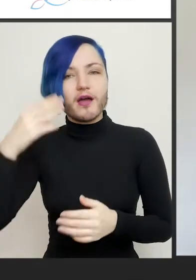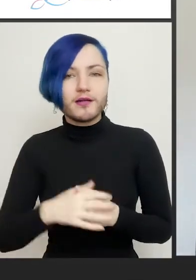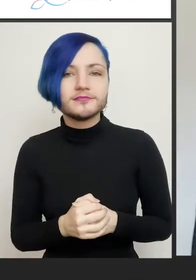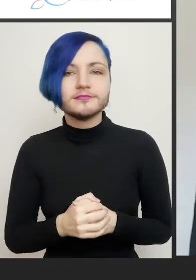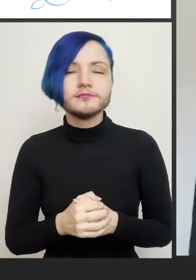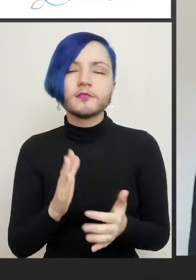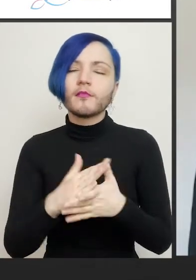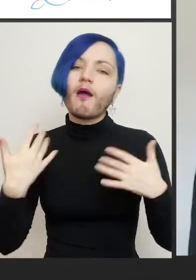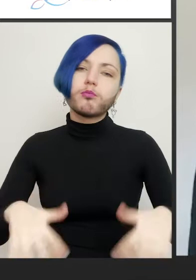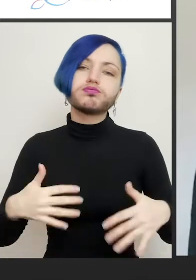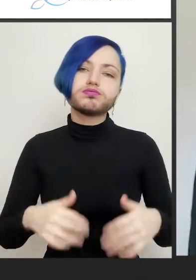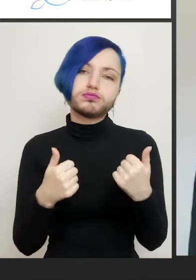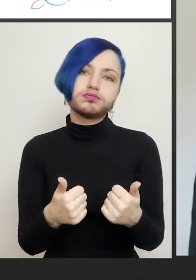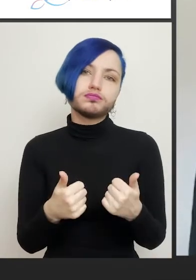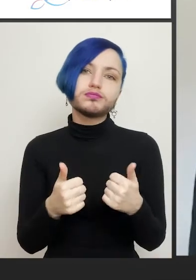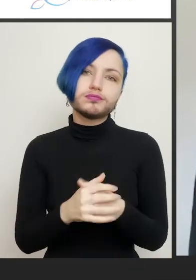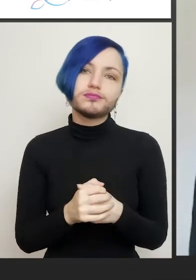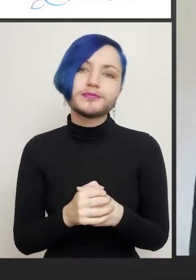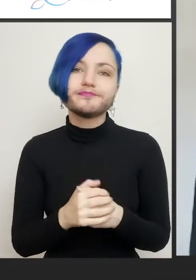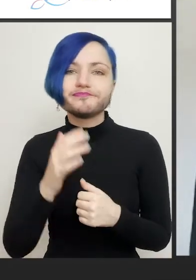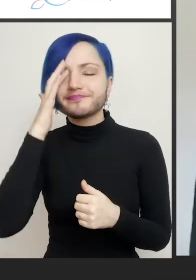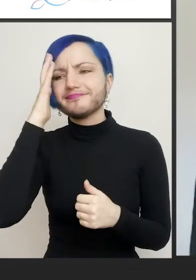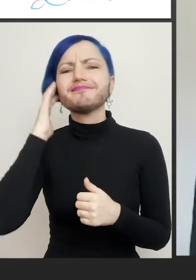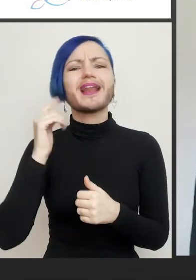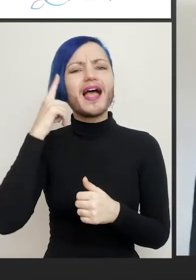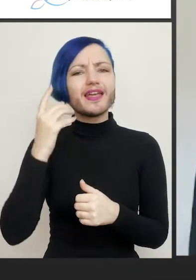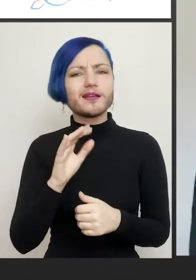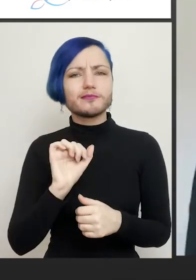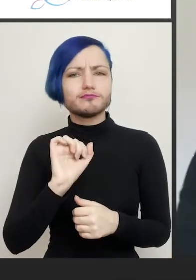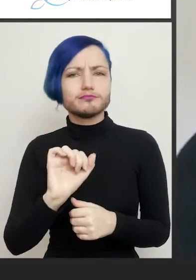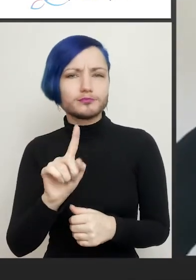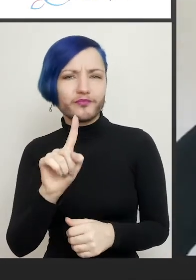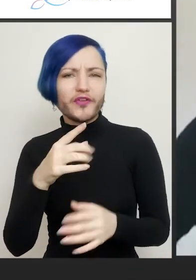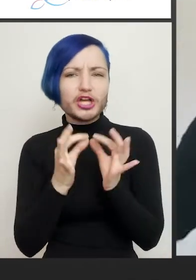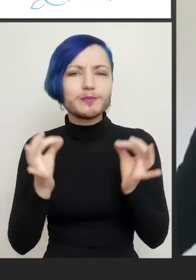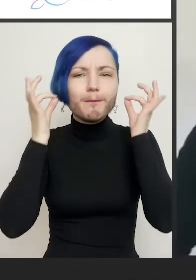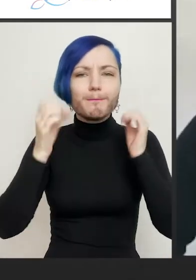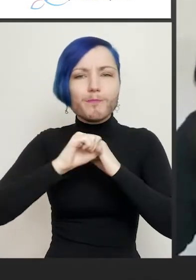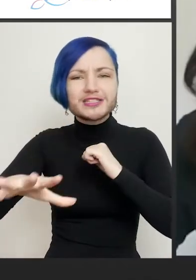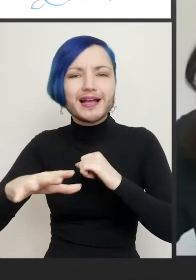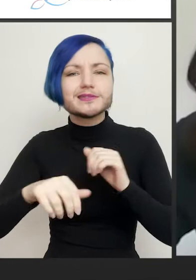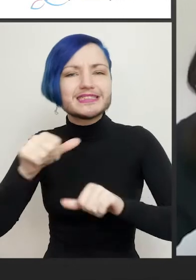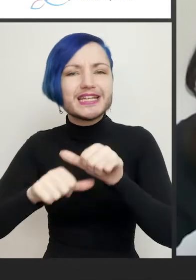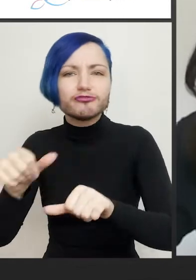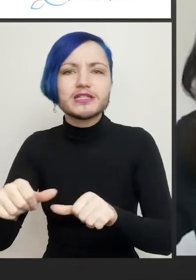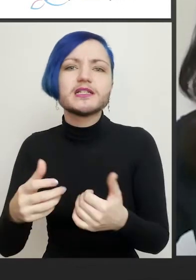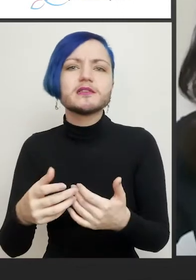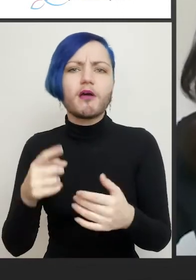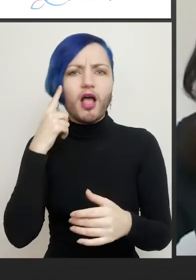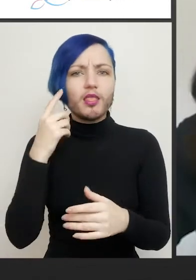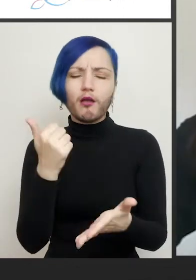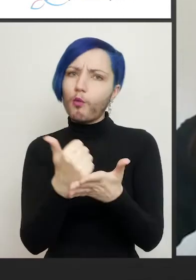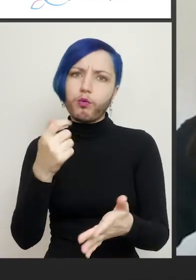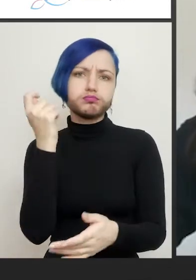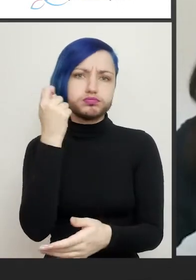It's brilliant, and I think this was probably one of your first podcast series that you've made, and I think you've done a really good job, in part